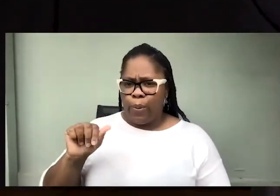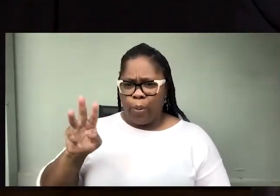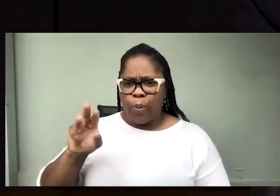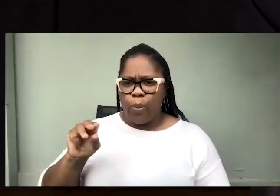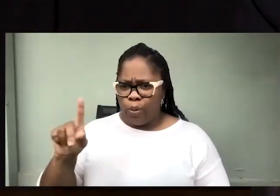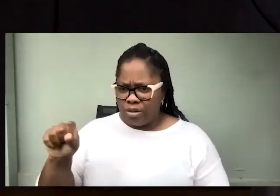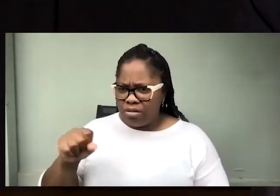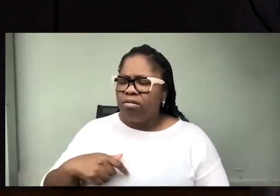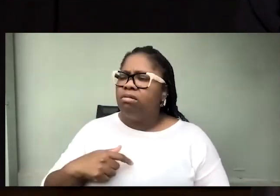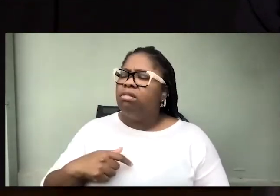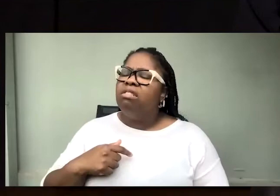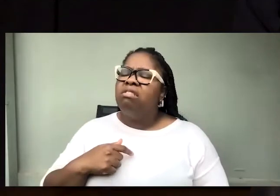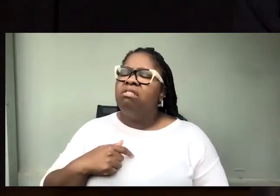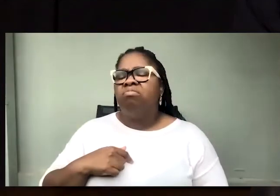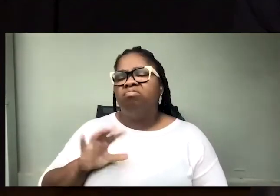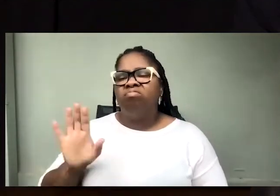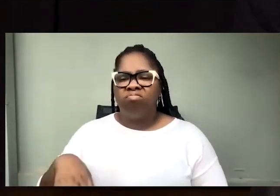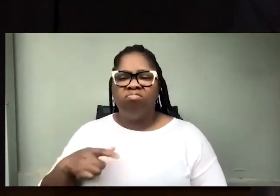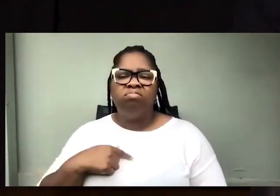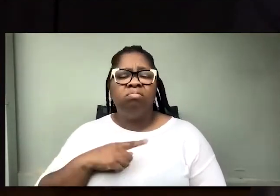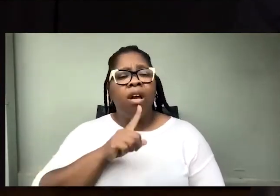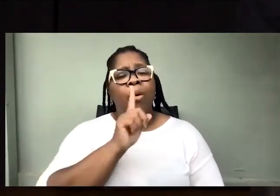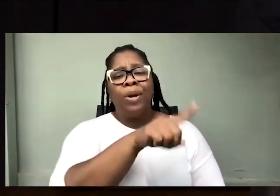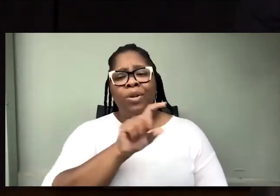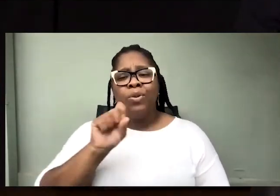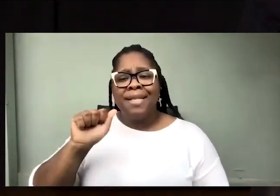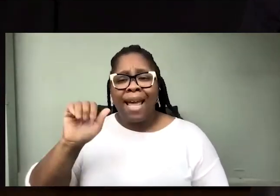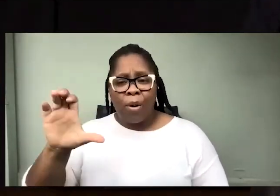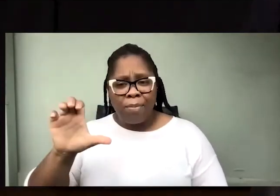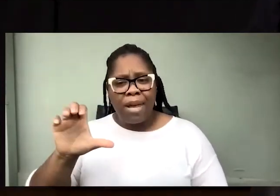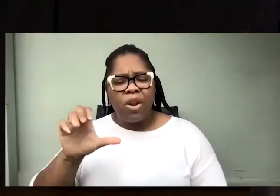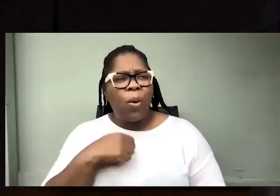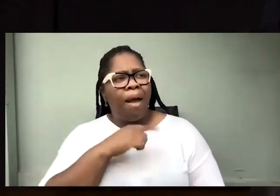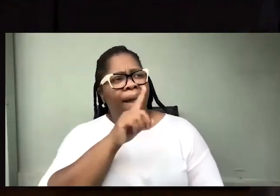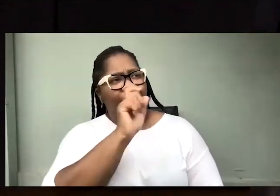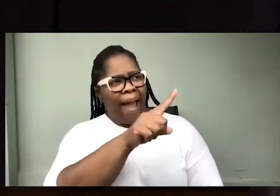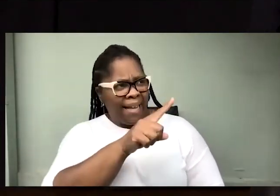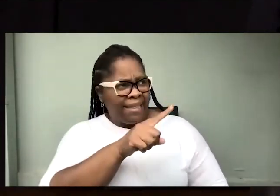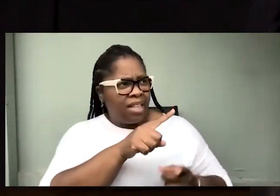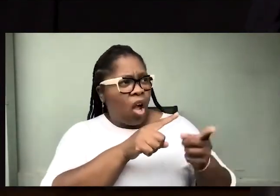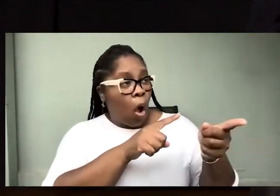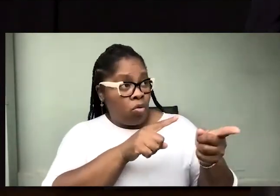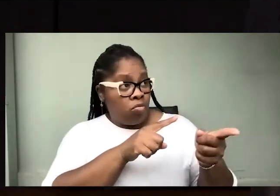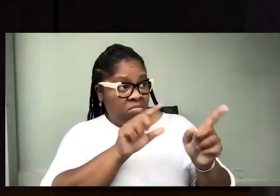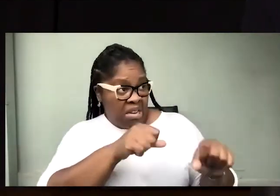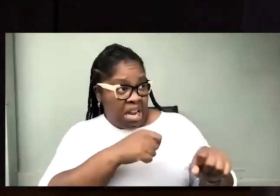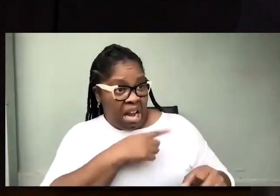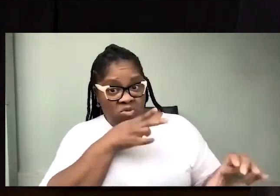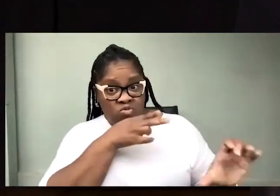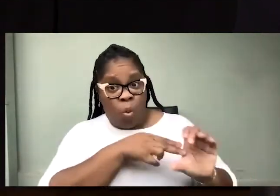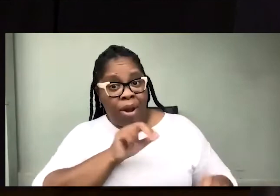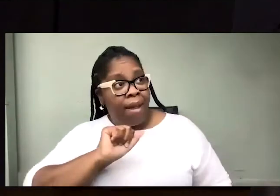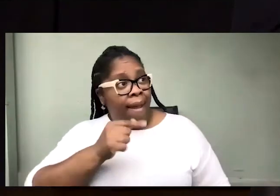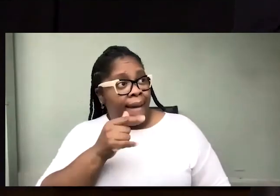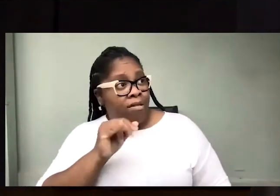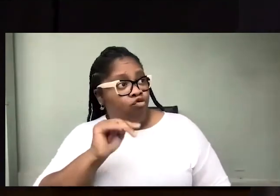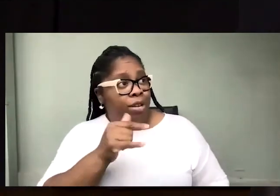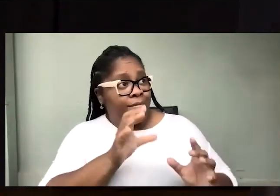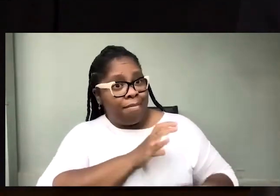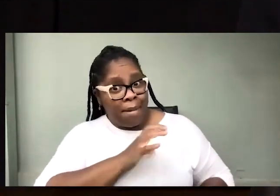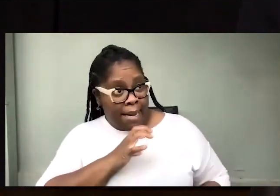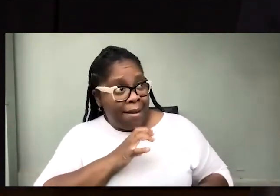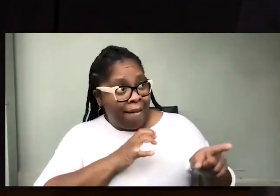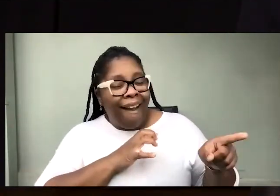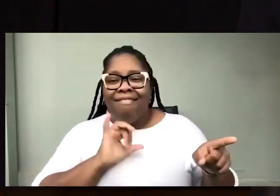in Sacramento in the legislature on the aging committee, where these issues are grappled with, where I